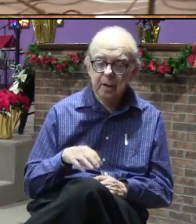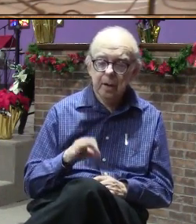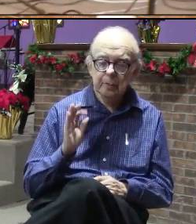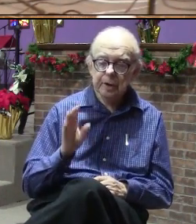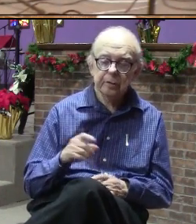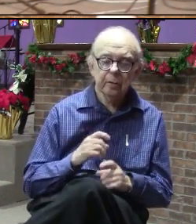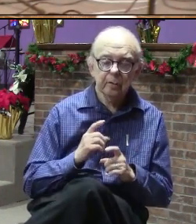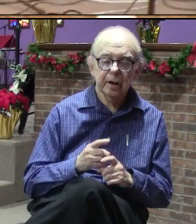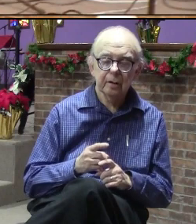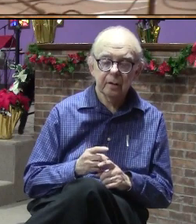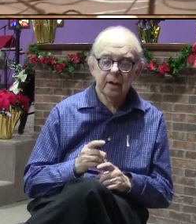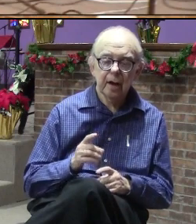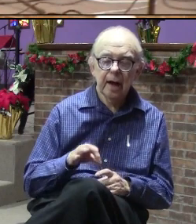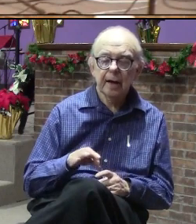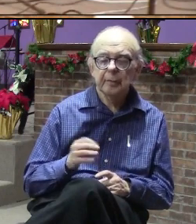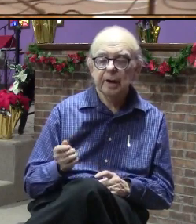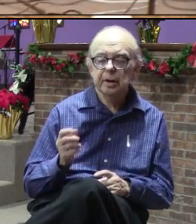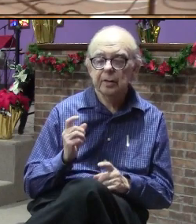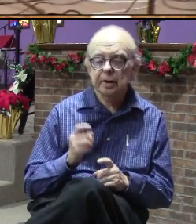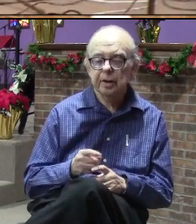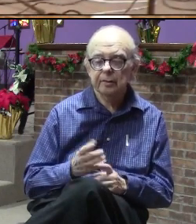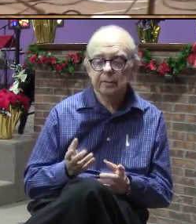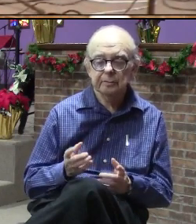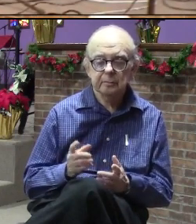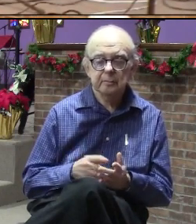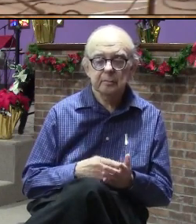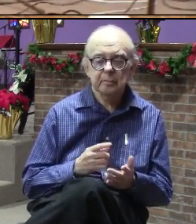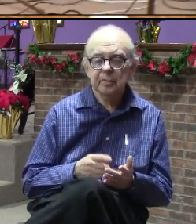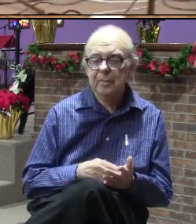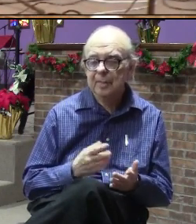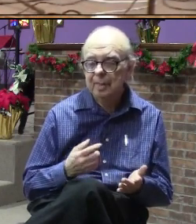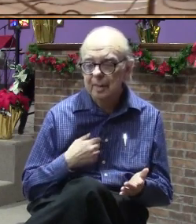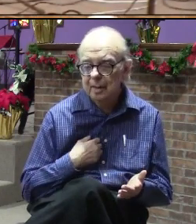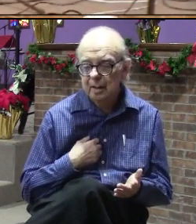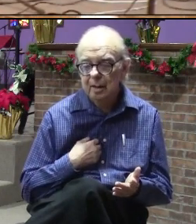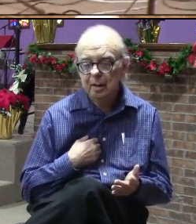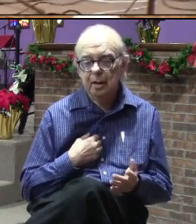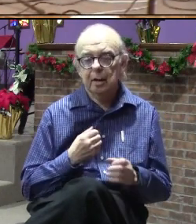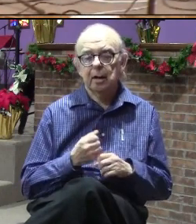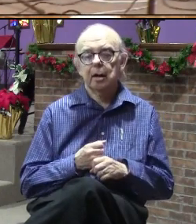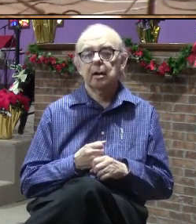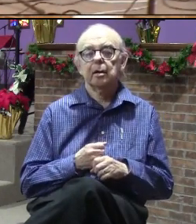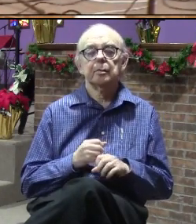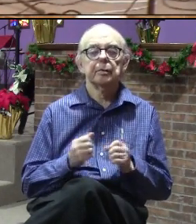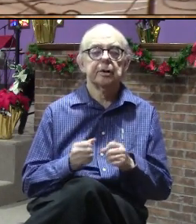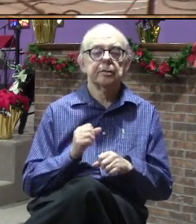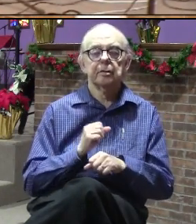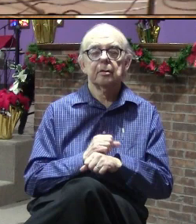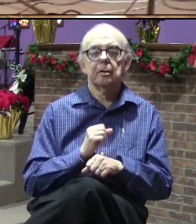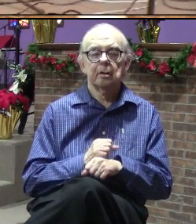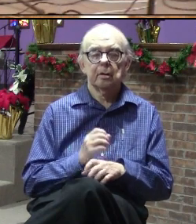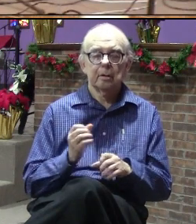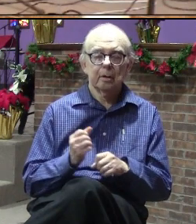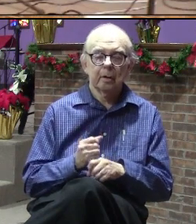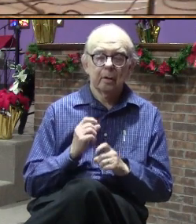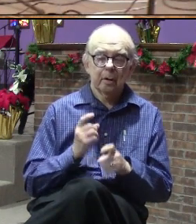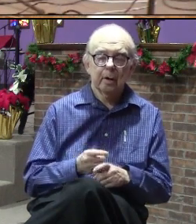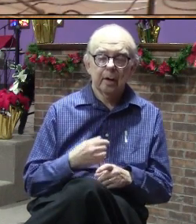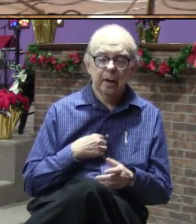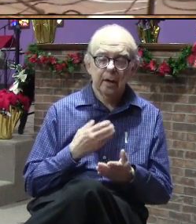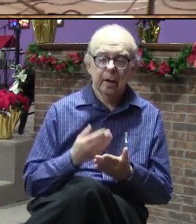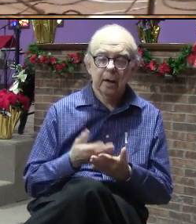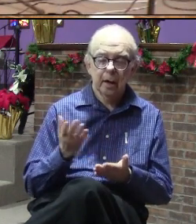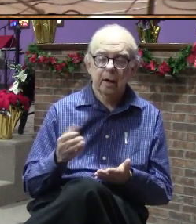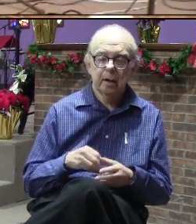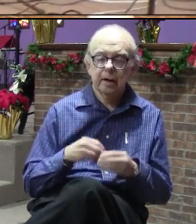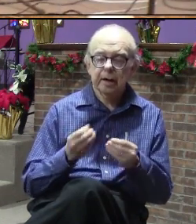gift out. You have to pick someone else's. But sometimes I got to break the tradition and get that gift that I bought that I